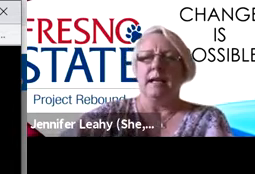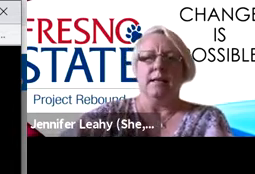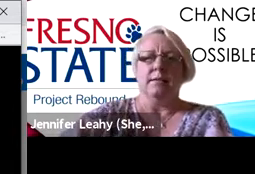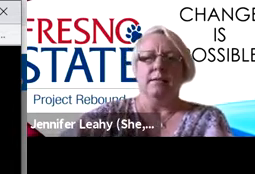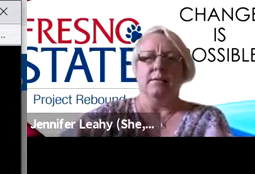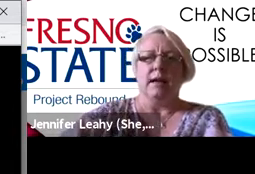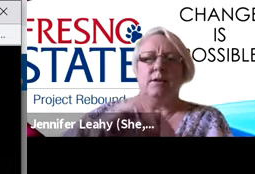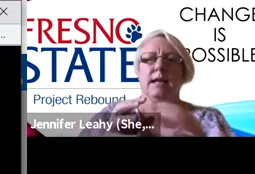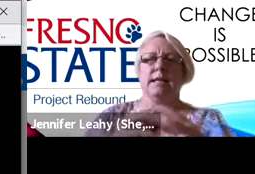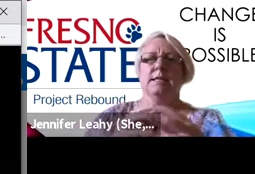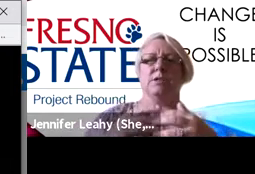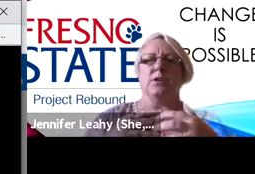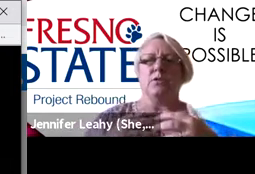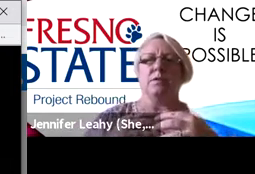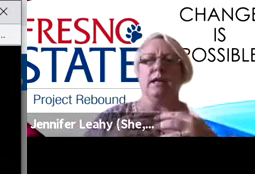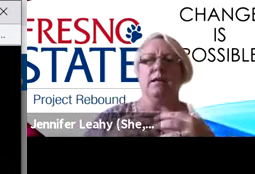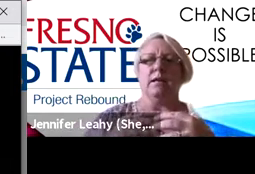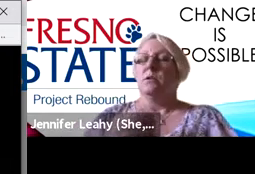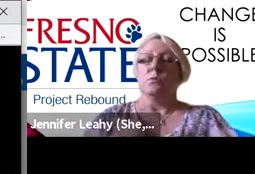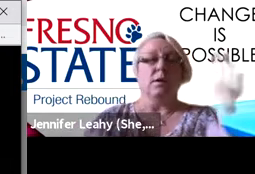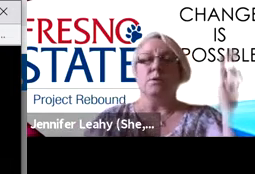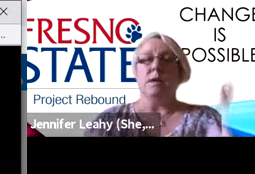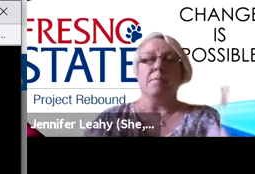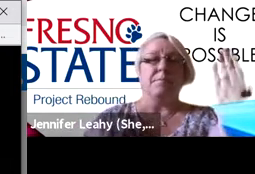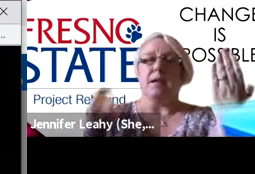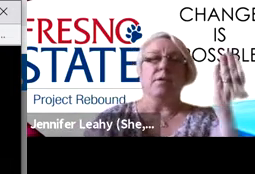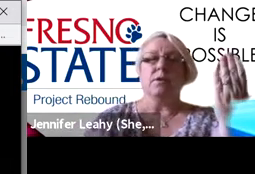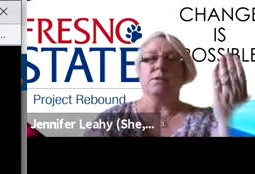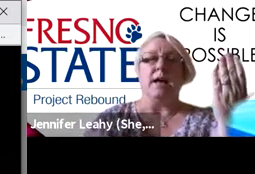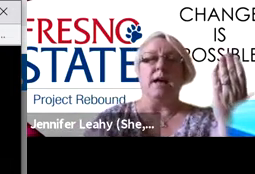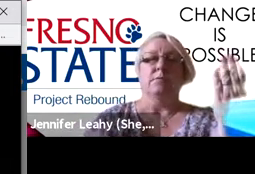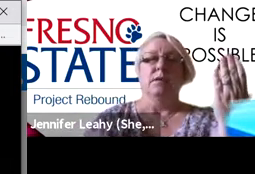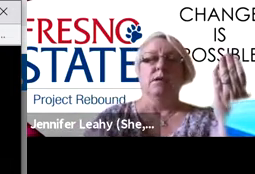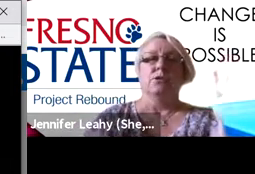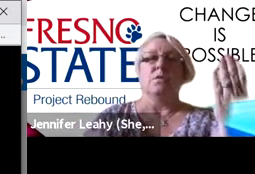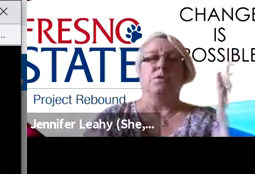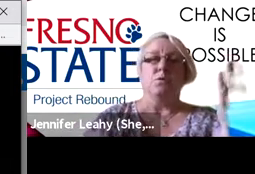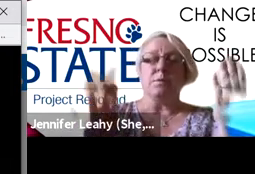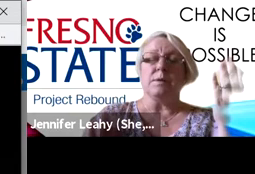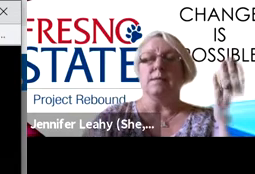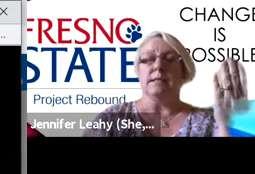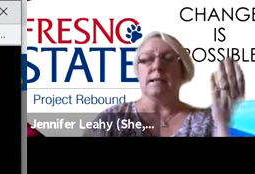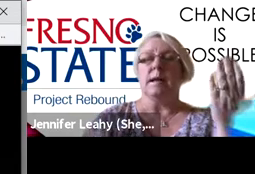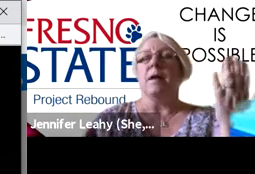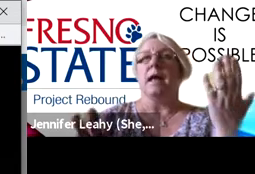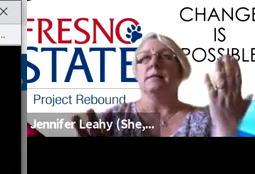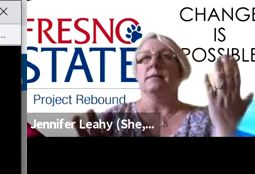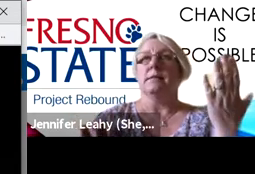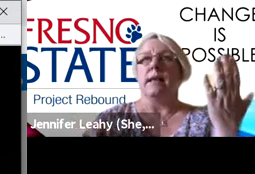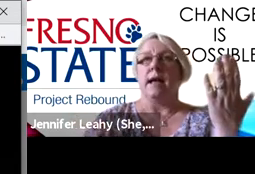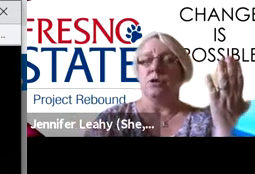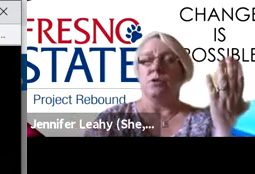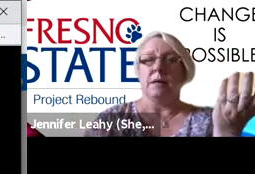inversely related, right? They're connected to each other, they're related. So one goes up, the other goes down. So if you want recidivism,